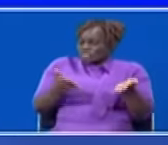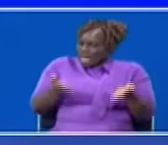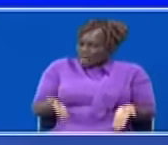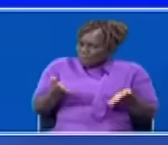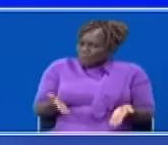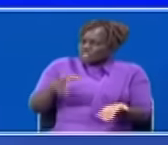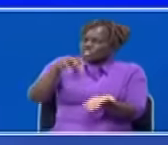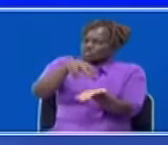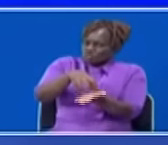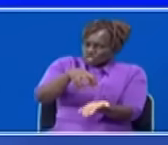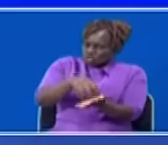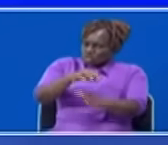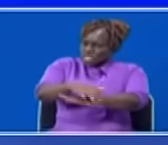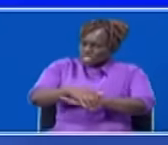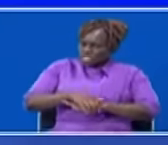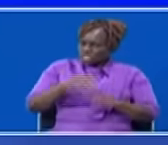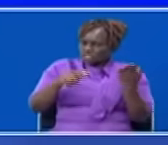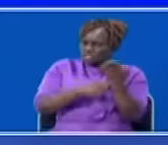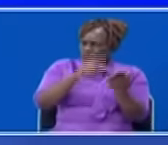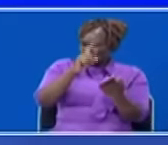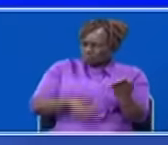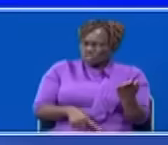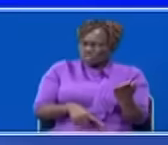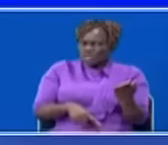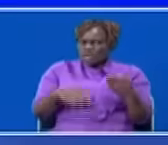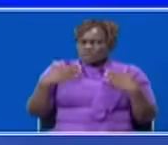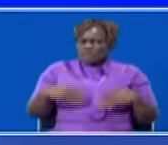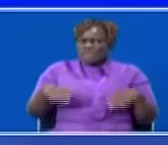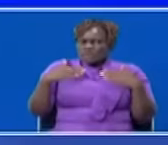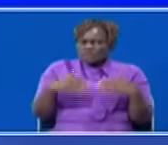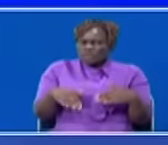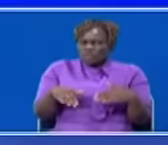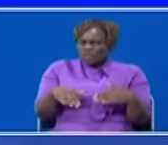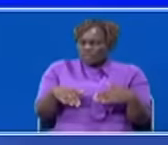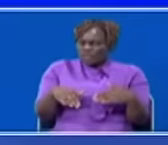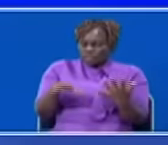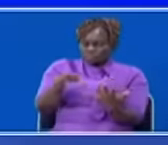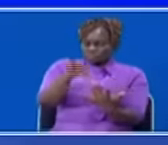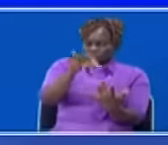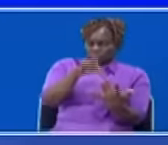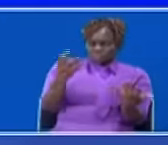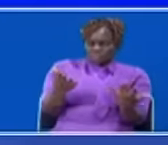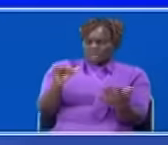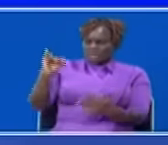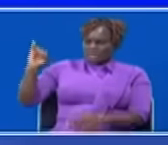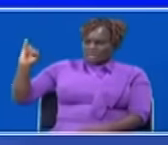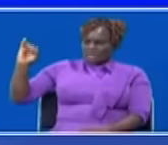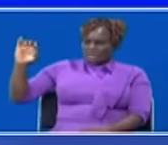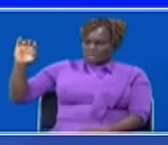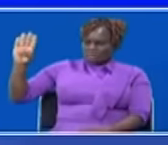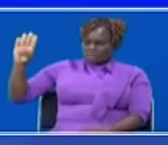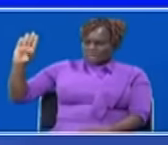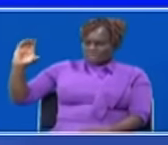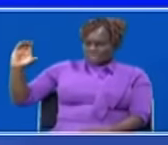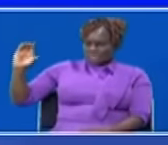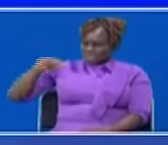a scenario which the English call nitpicking. People are doing what is called nitpicking. Because if you talk about IEBC,